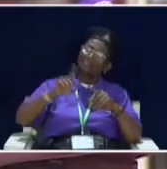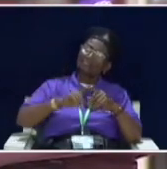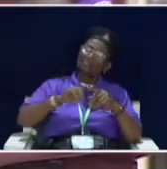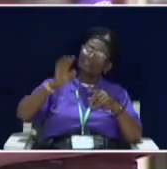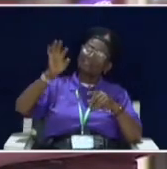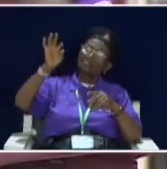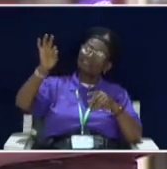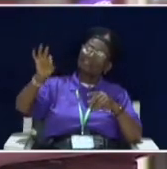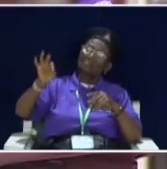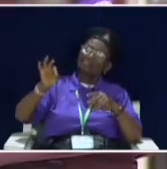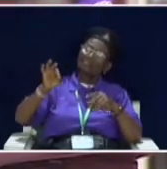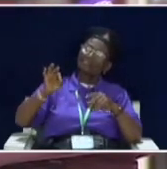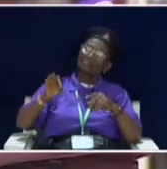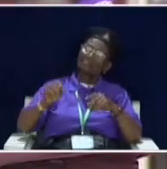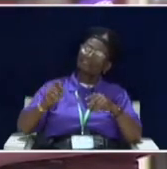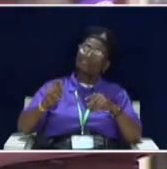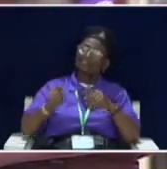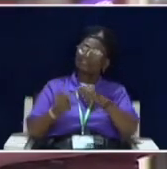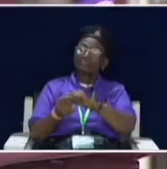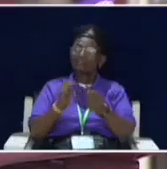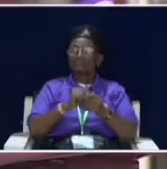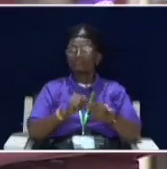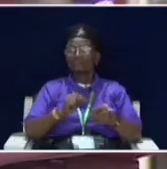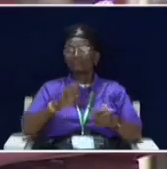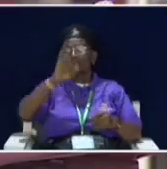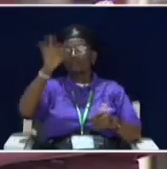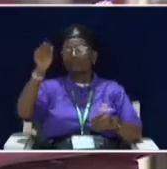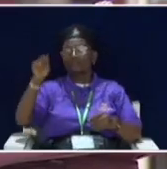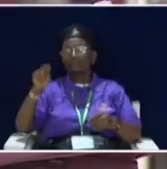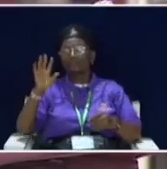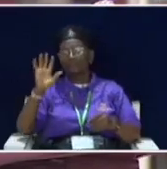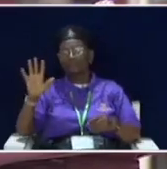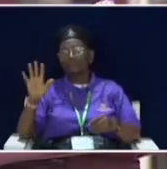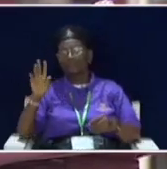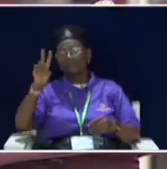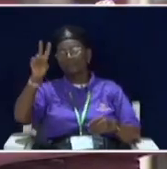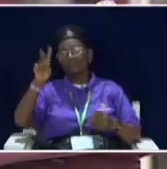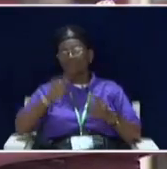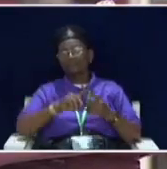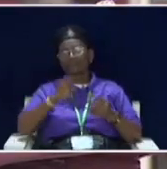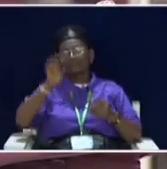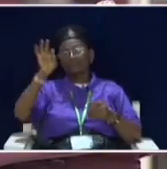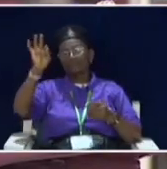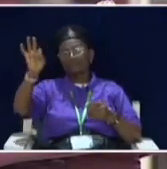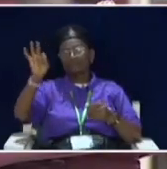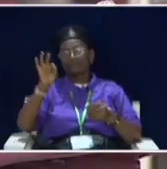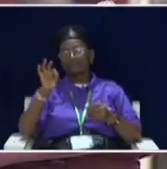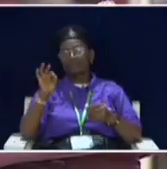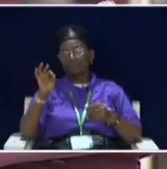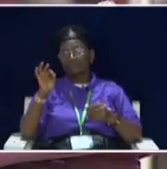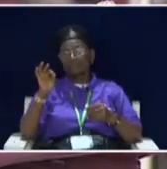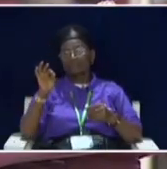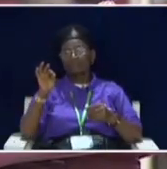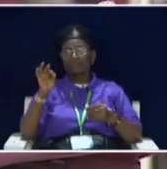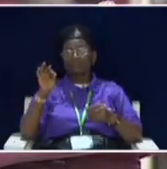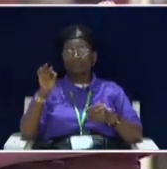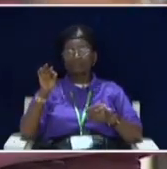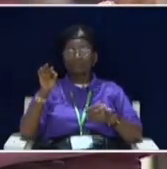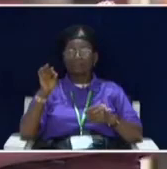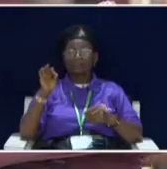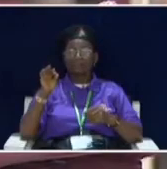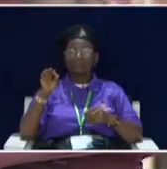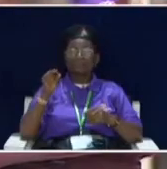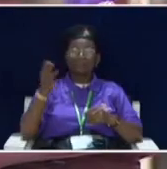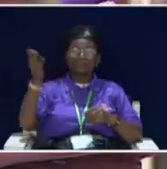si ikesan. John 5, 2 to 9. Iwe Johanu, ori karun, ese ikeji si ikesan. There